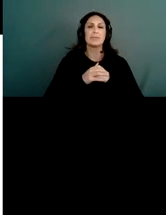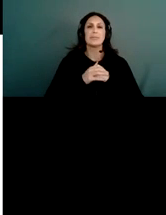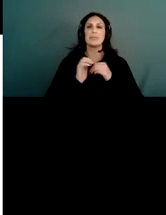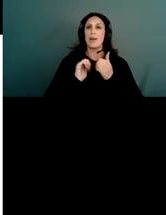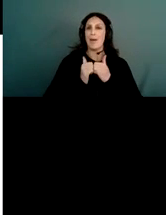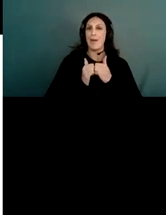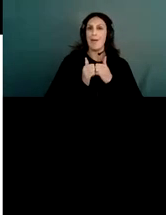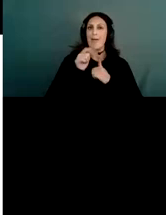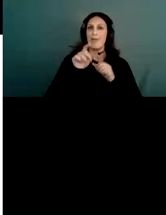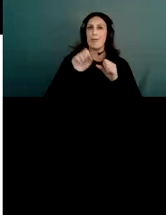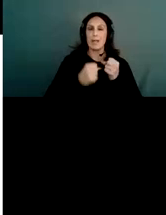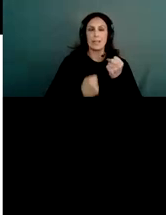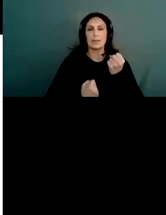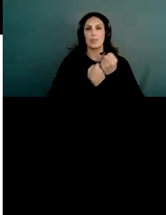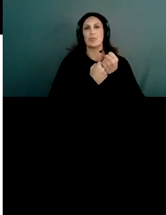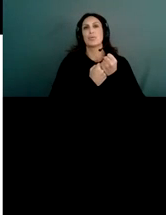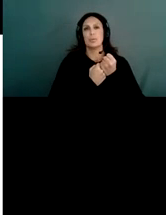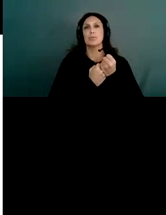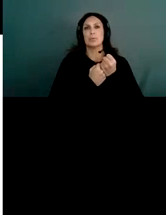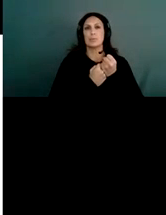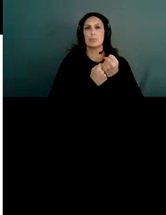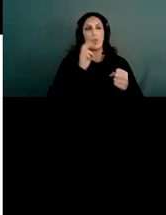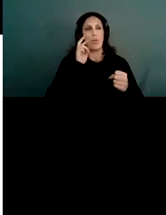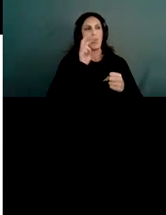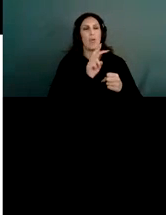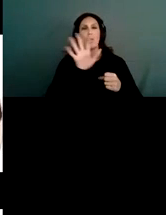while supporting the gaps.